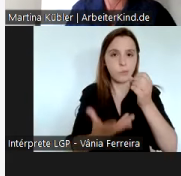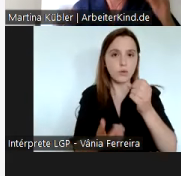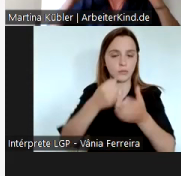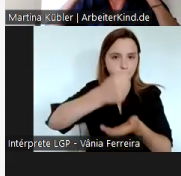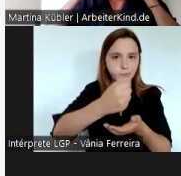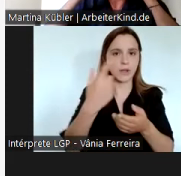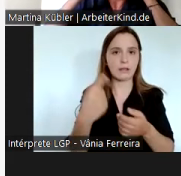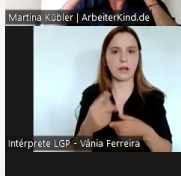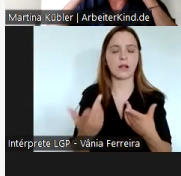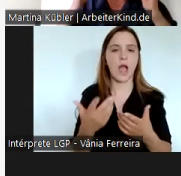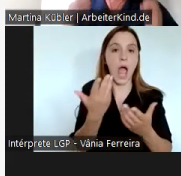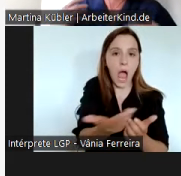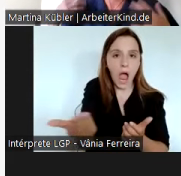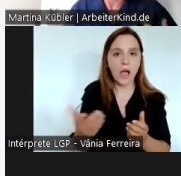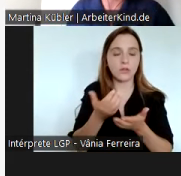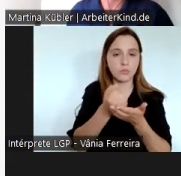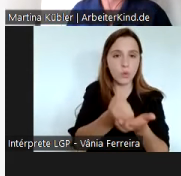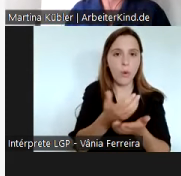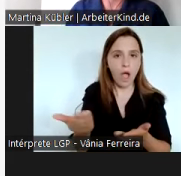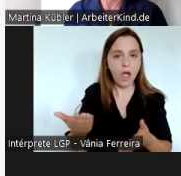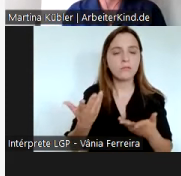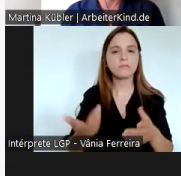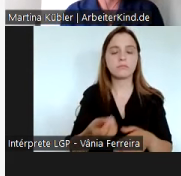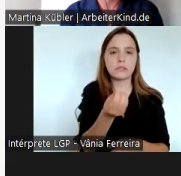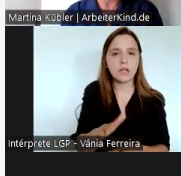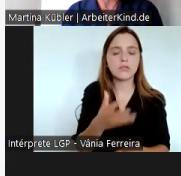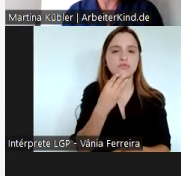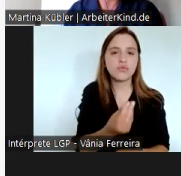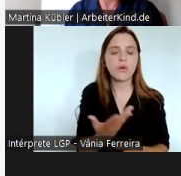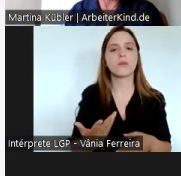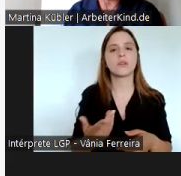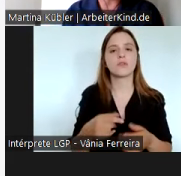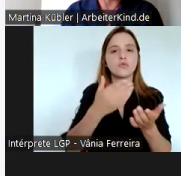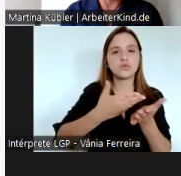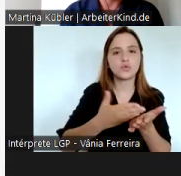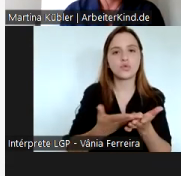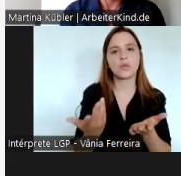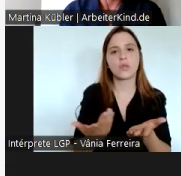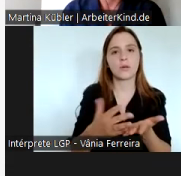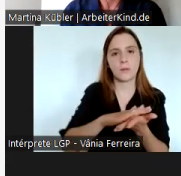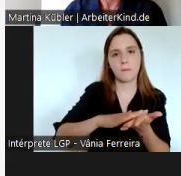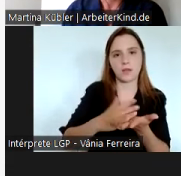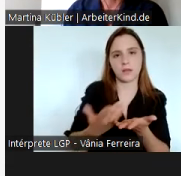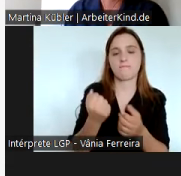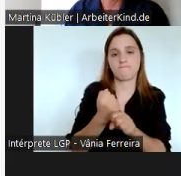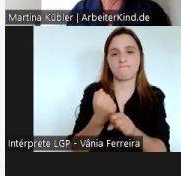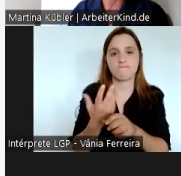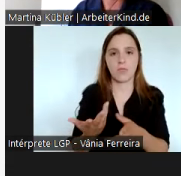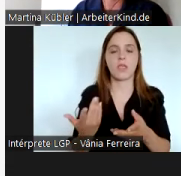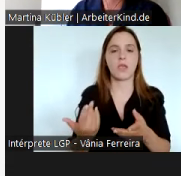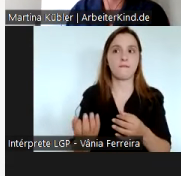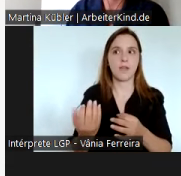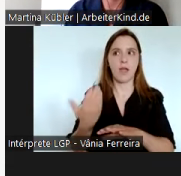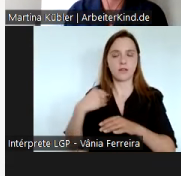aids exist, children or students from working class backgrounds often have been taught